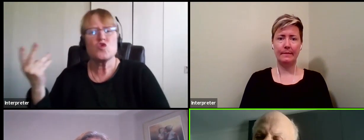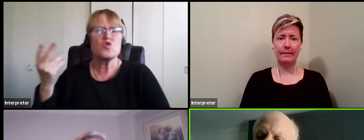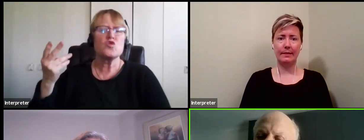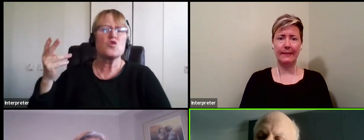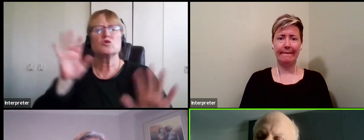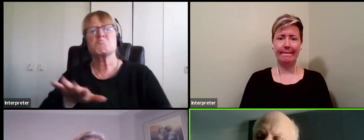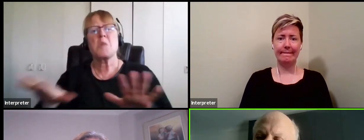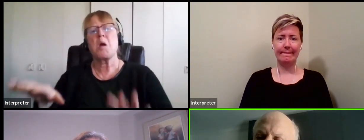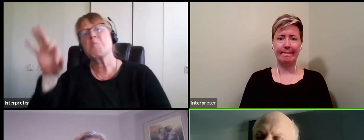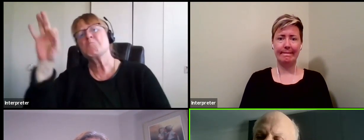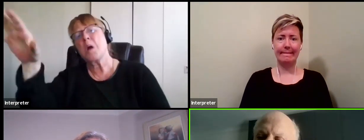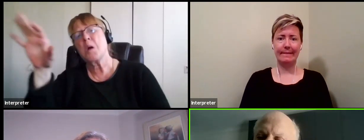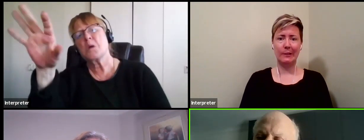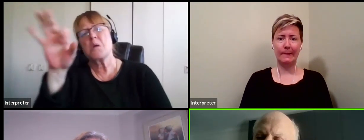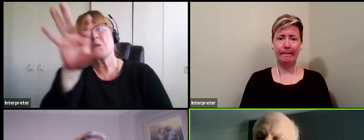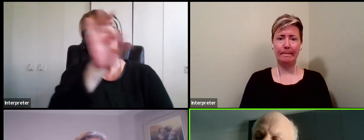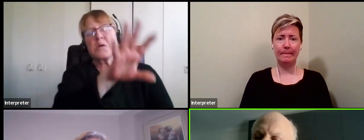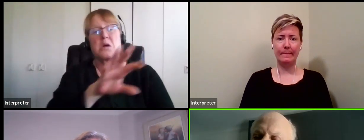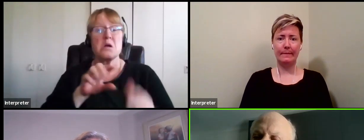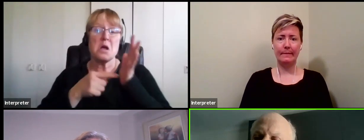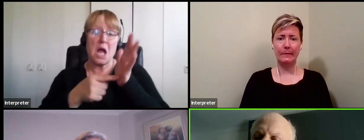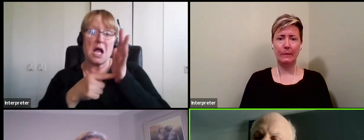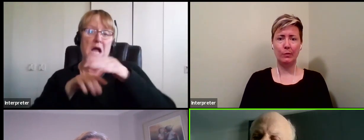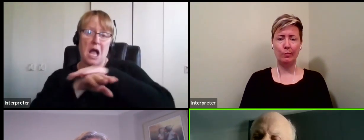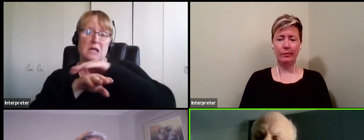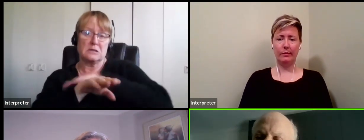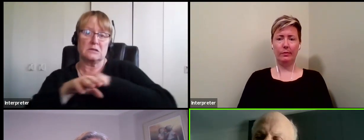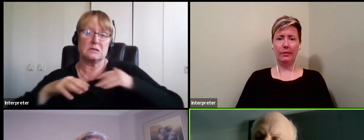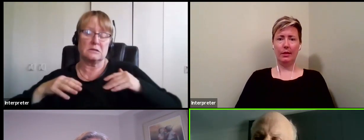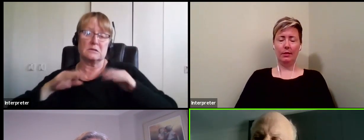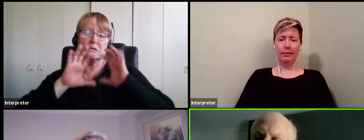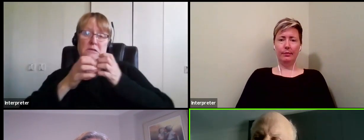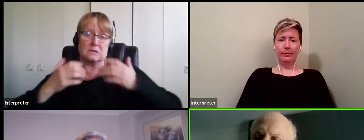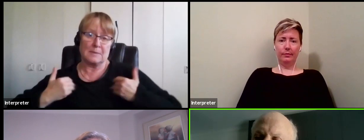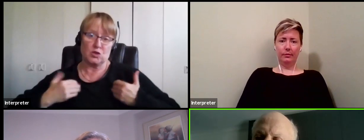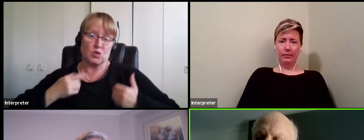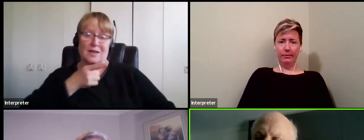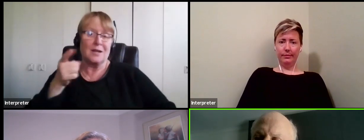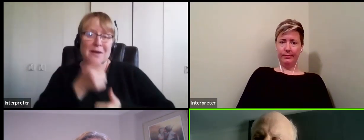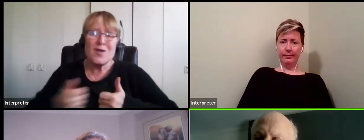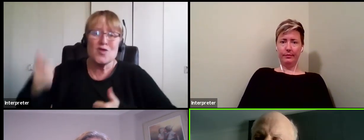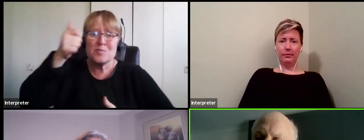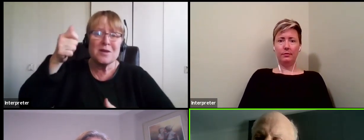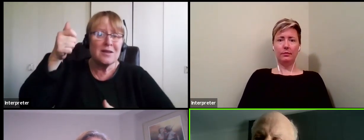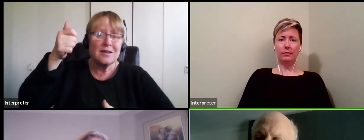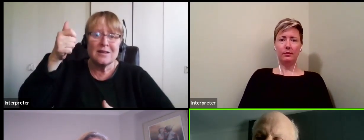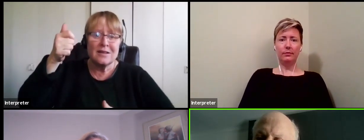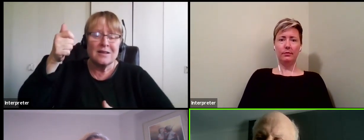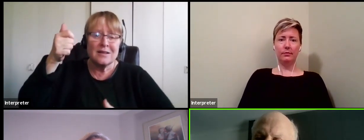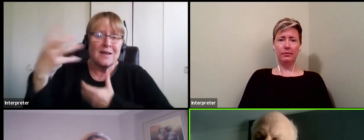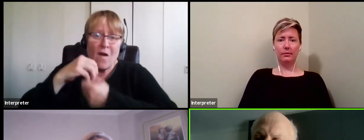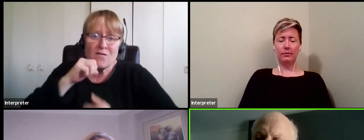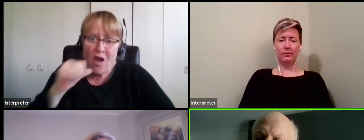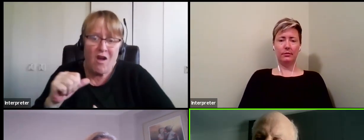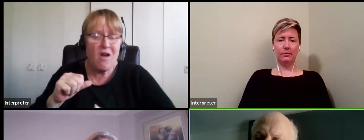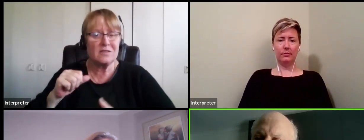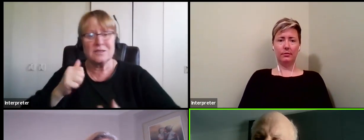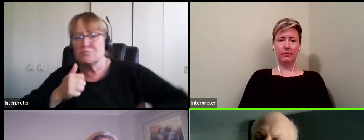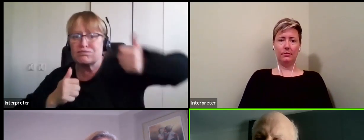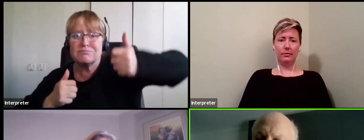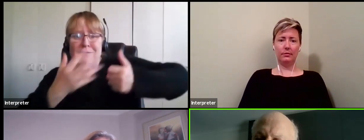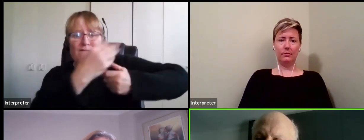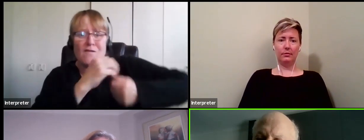just some, like at the Accessibility Ministry, but the key players are not. The Premier's office is not, Cabinet office and so on has